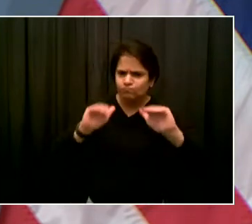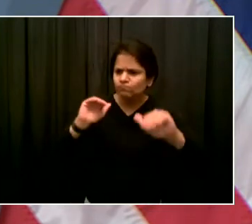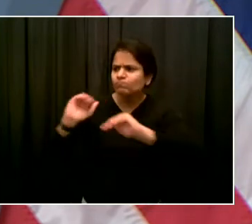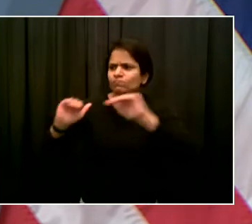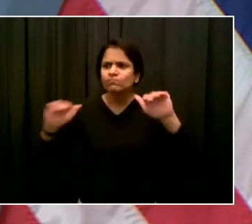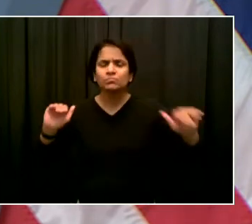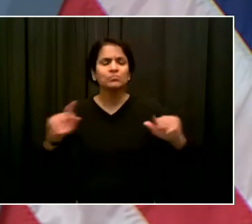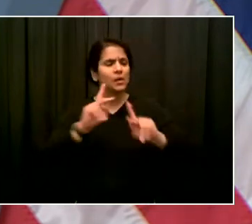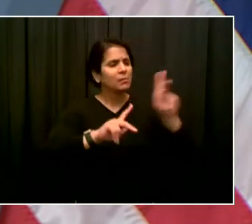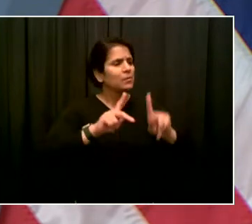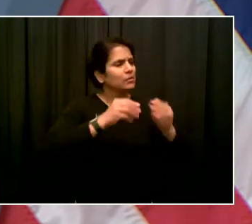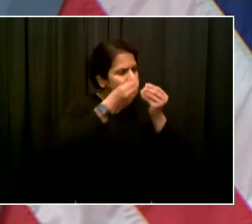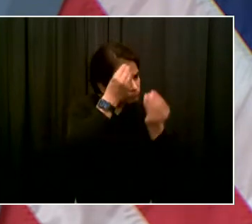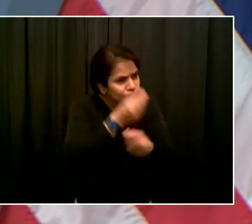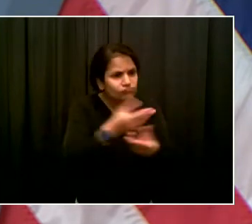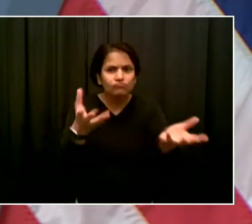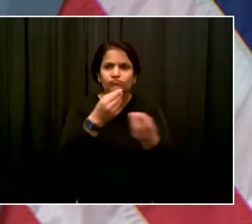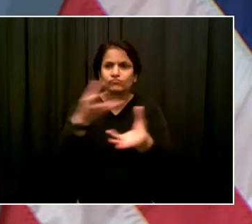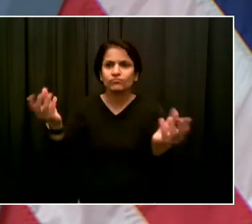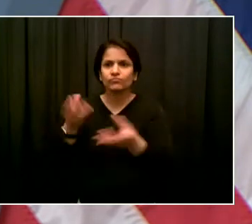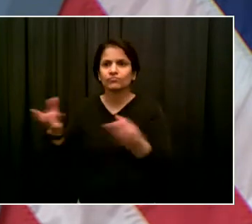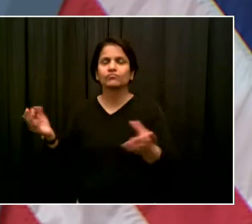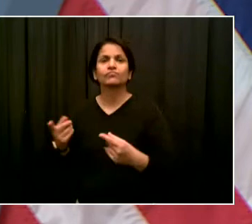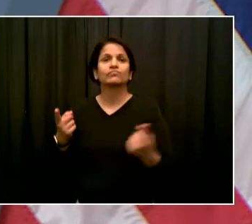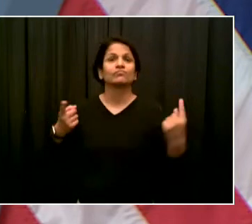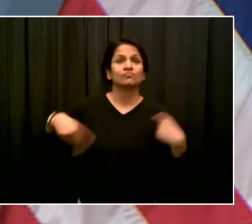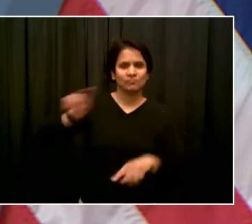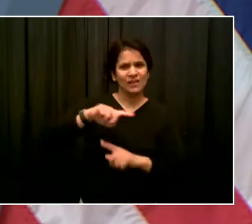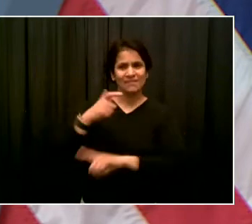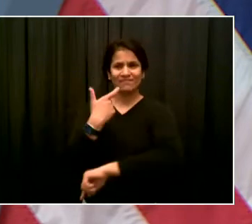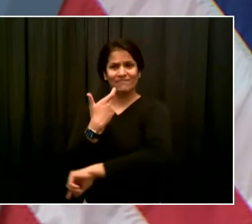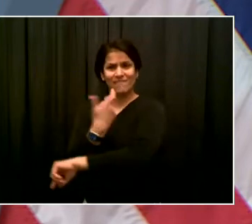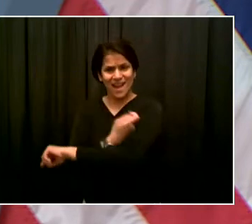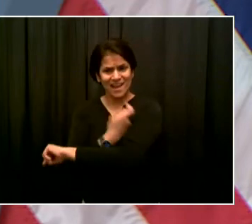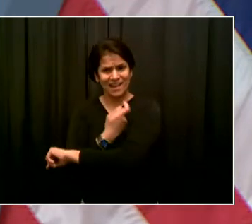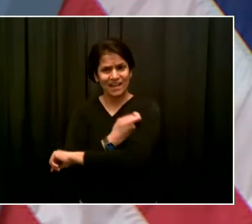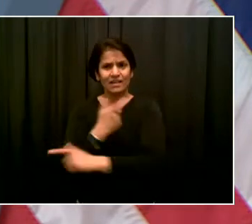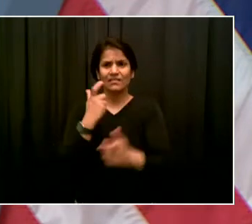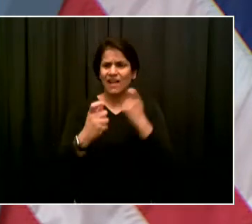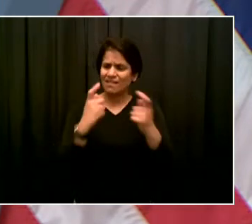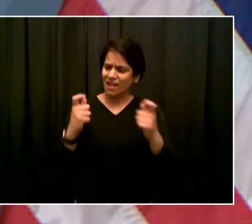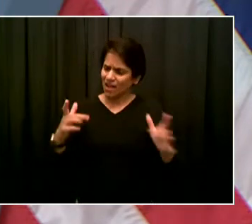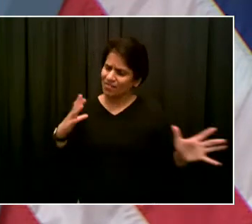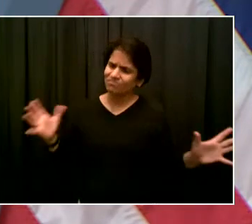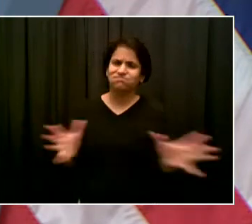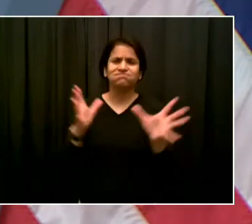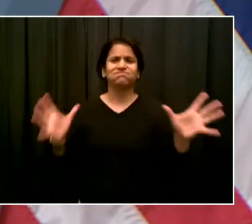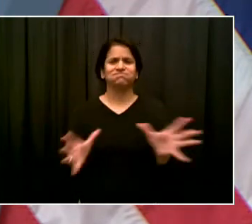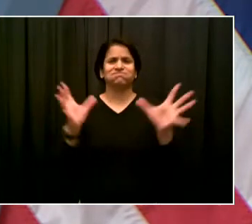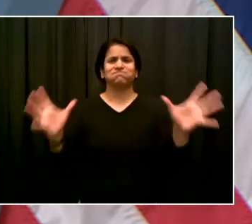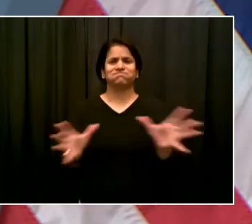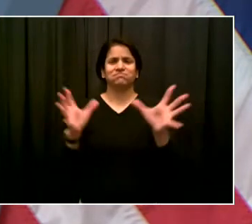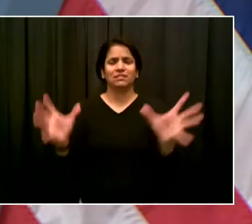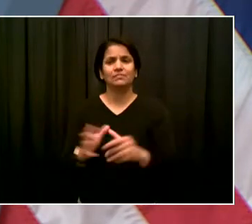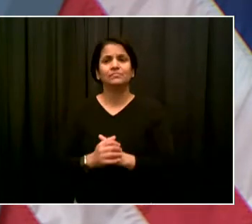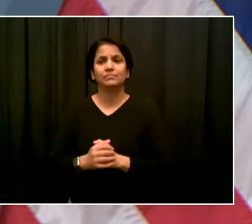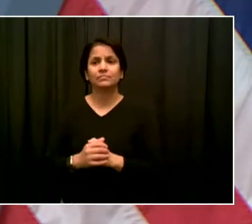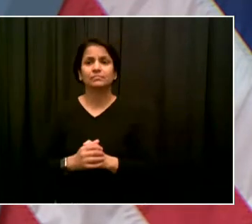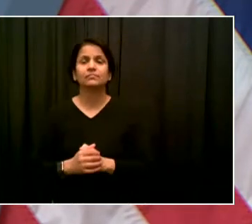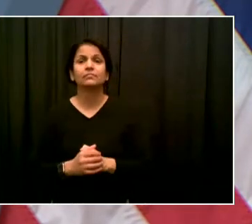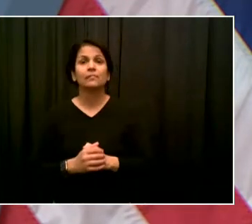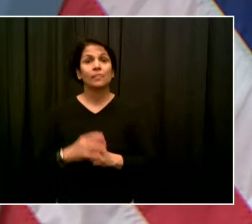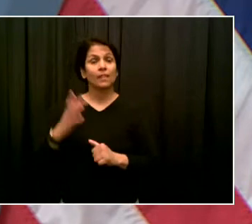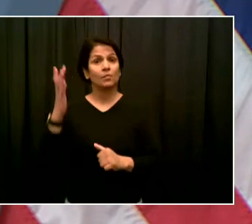New Yorkers' questions with empathy, followed by the facts. Their strong recommendation is the most